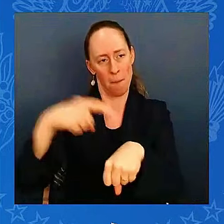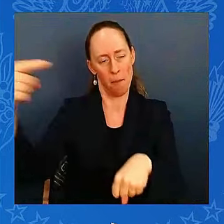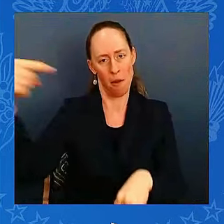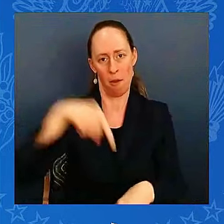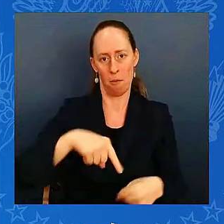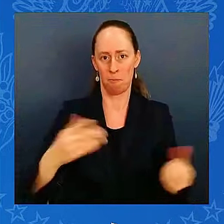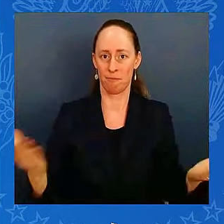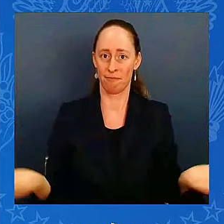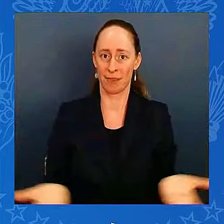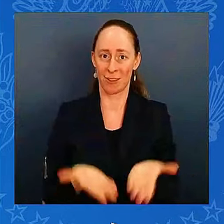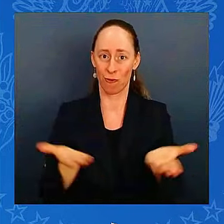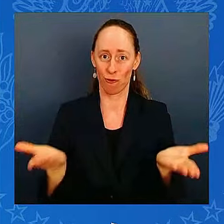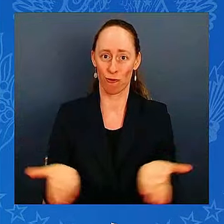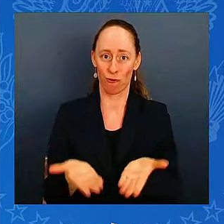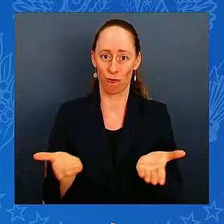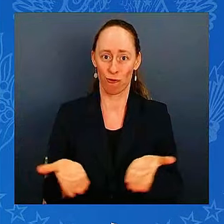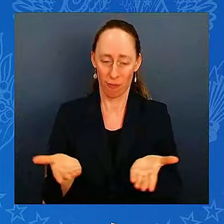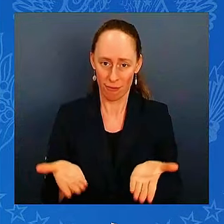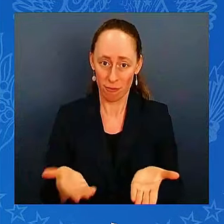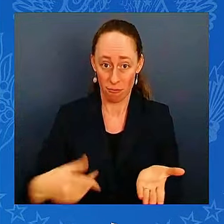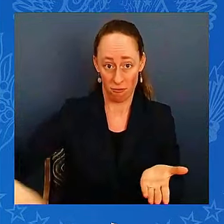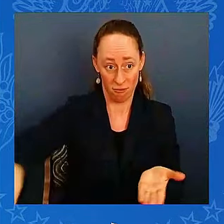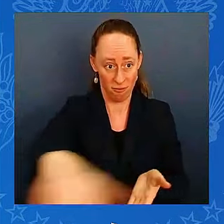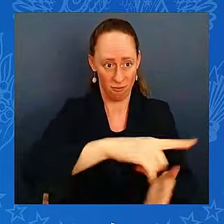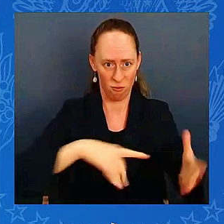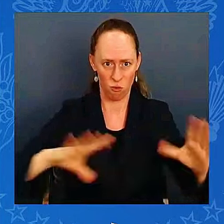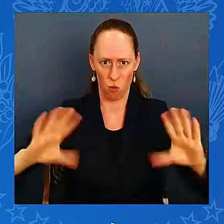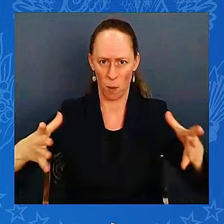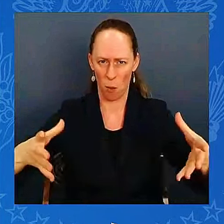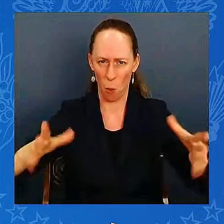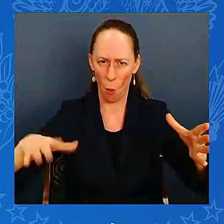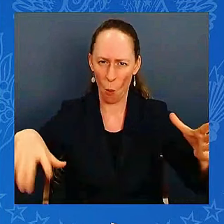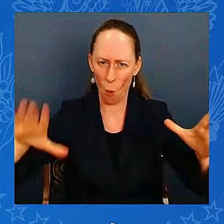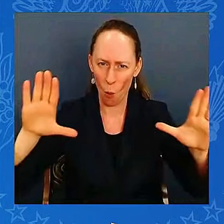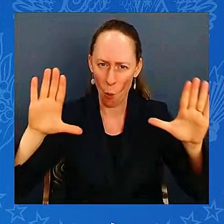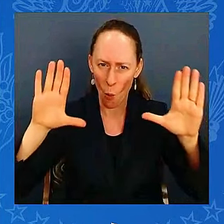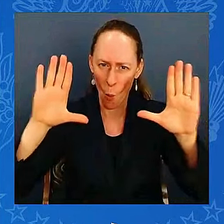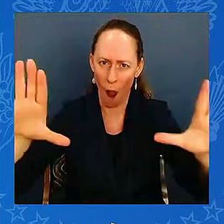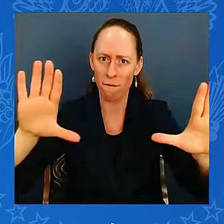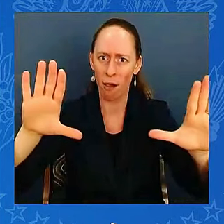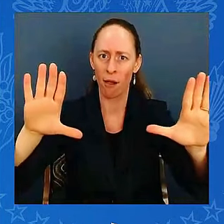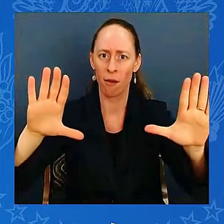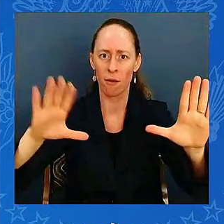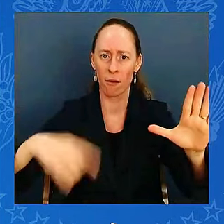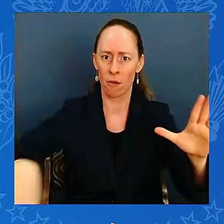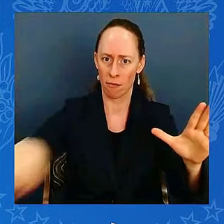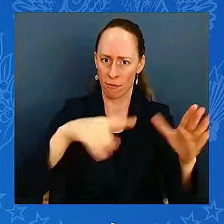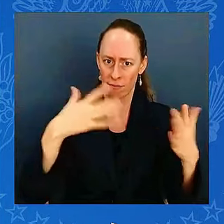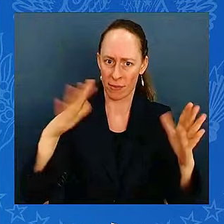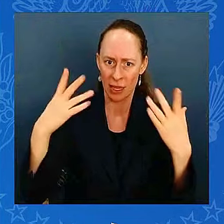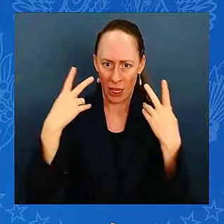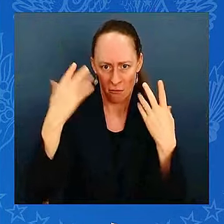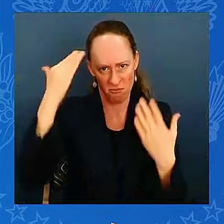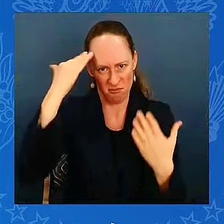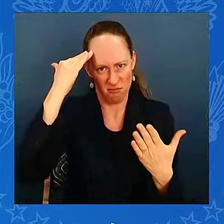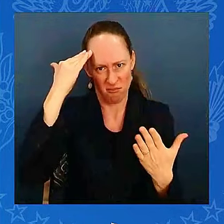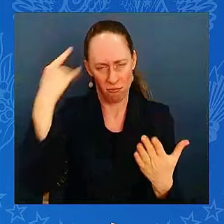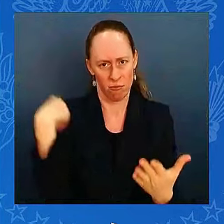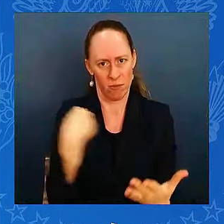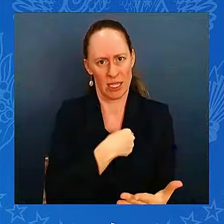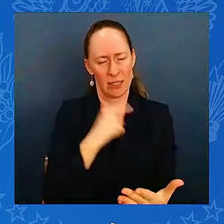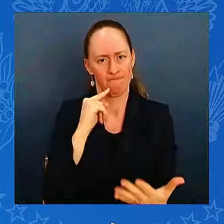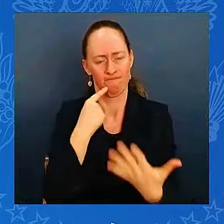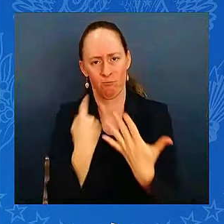is a testament to the priority that our countries place on addressing the synthetic drug crisis and the strength of our